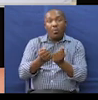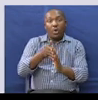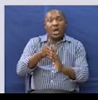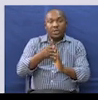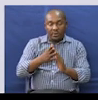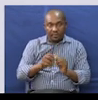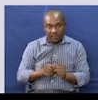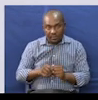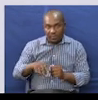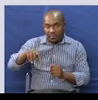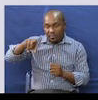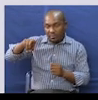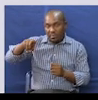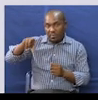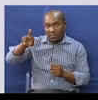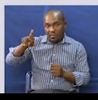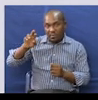Economic production.